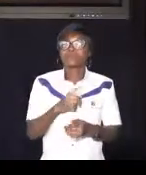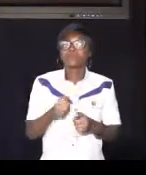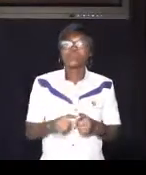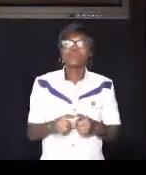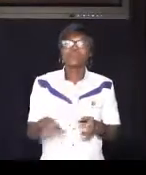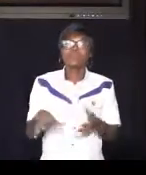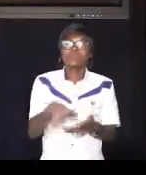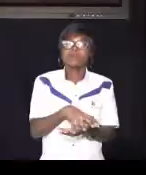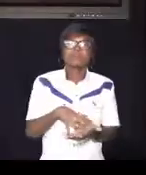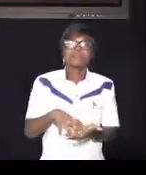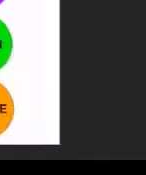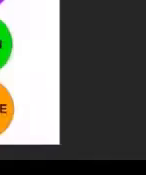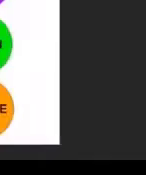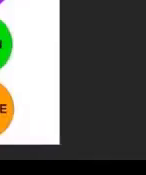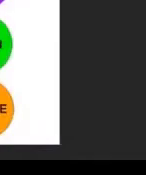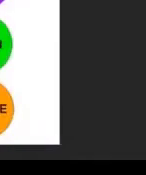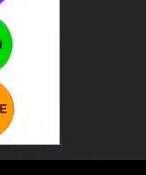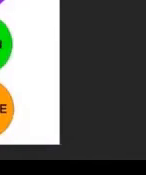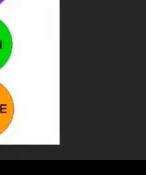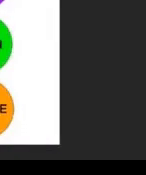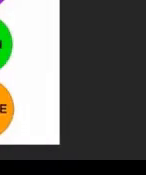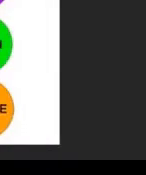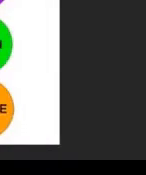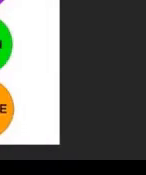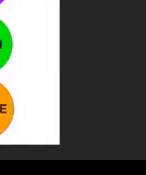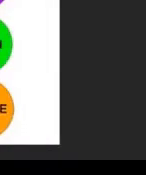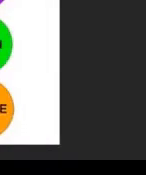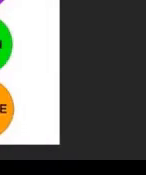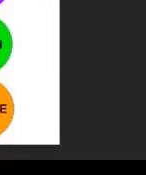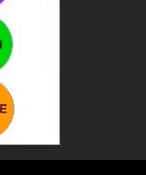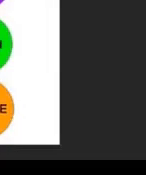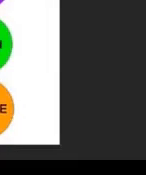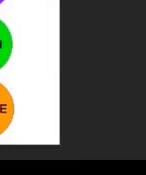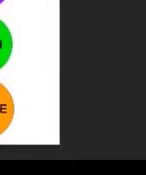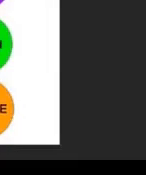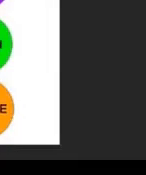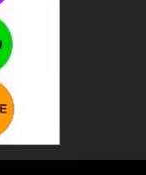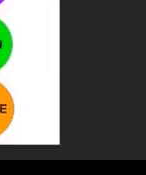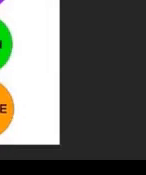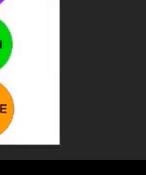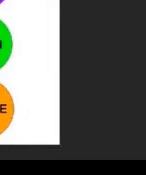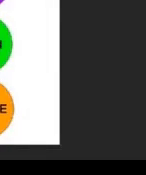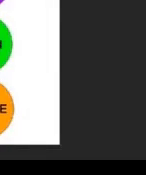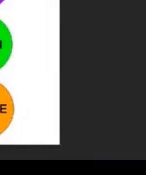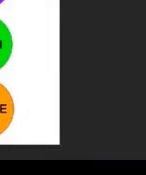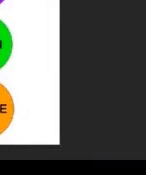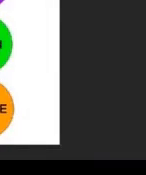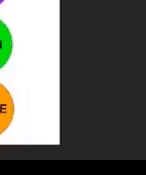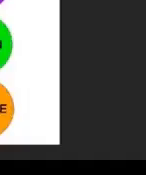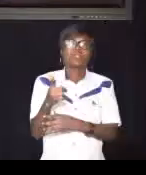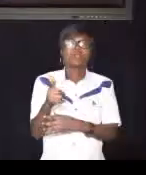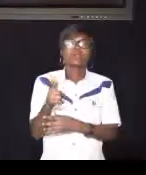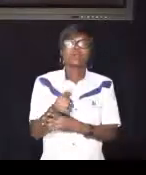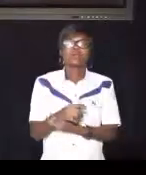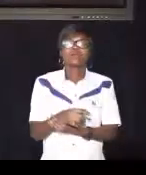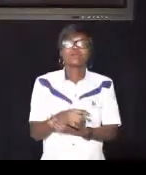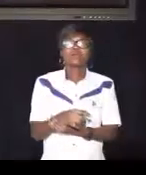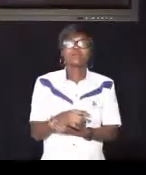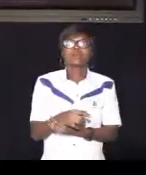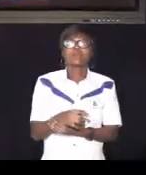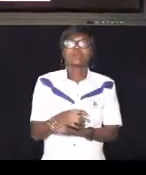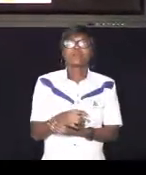you mix color yellow and blue together, color yellow and blue, when you mix it together, it will give you color